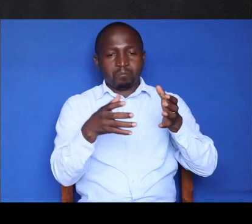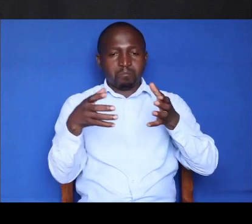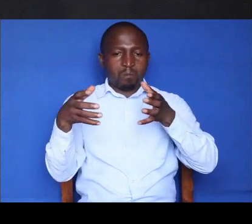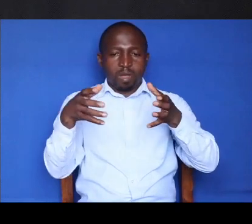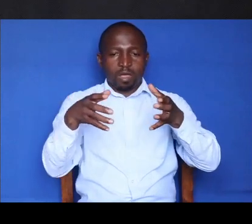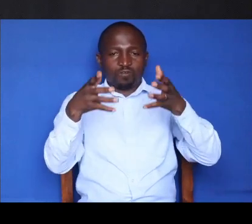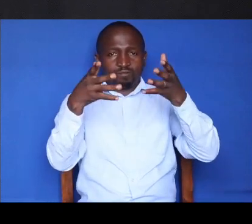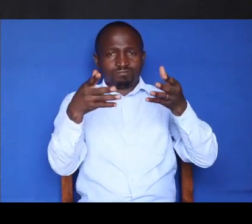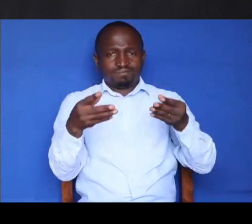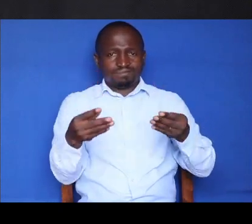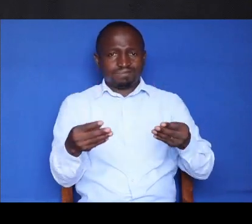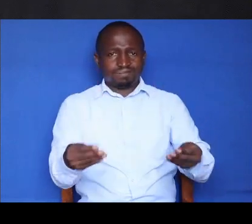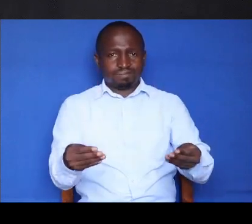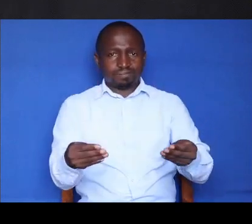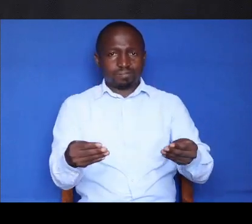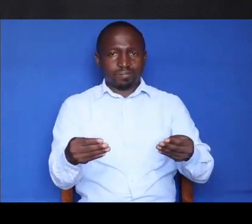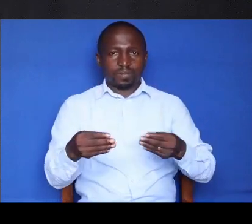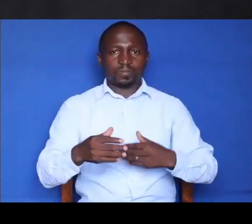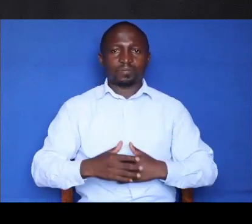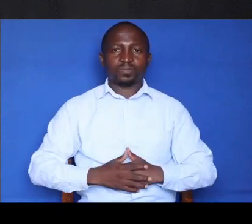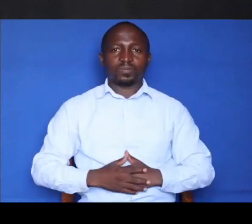ice melting.